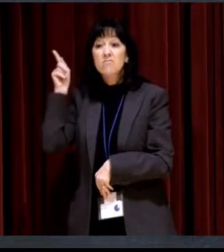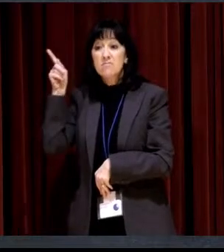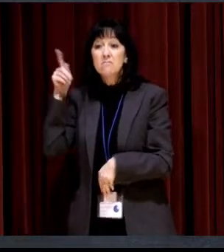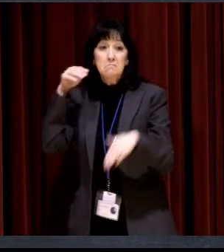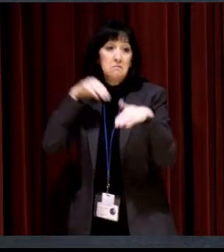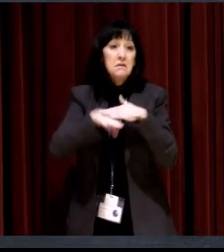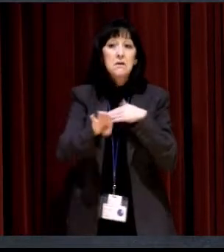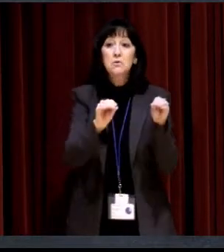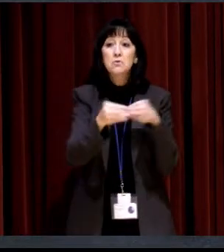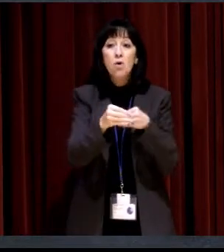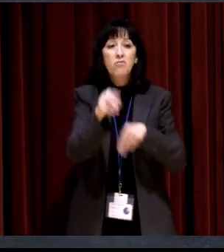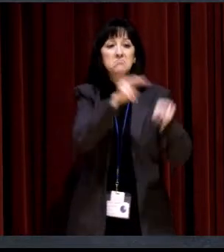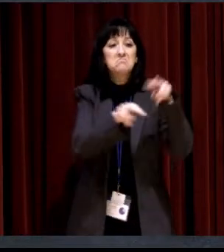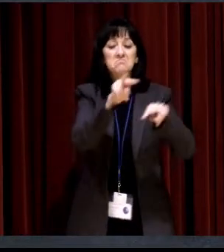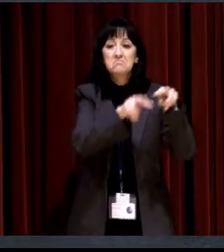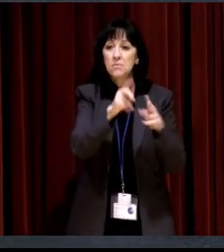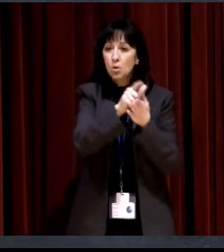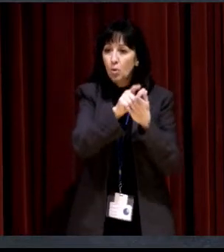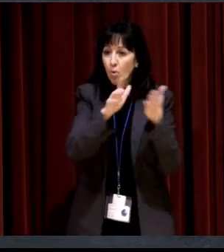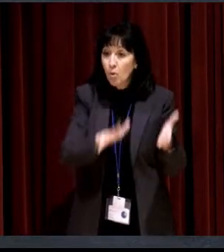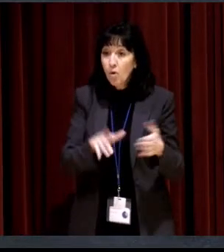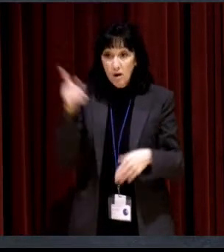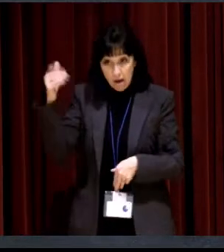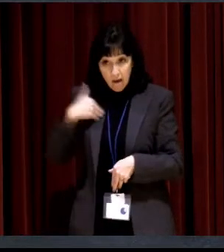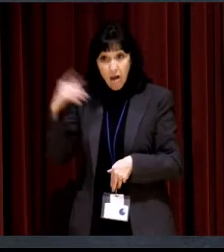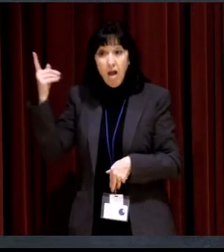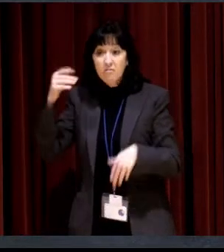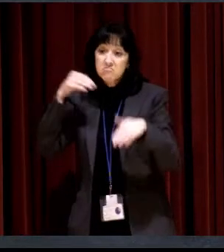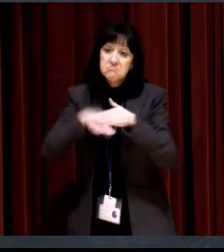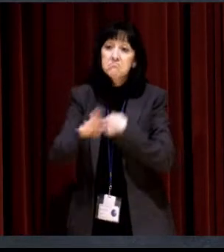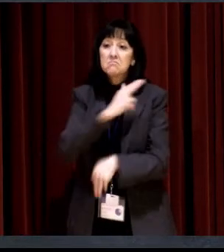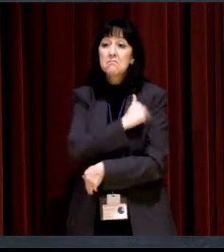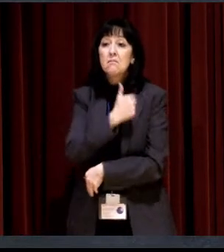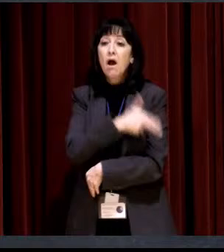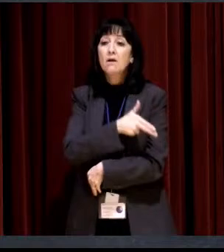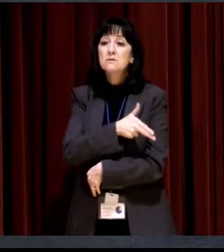walkthroughs, you know, personally, it doesn't make me feel good.